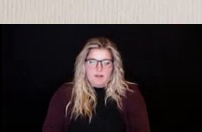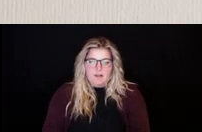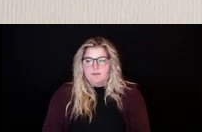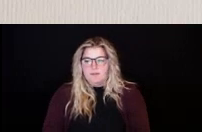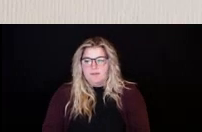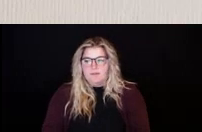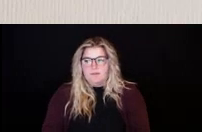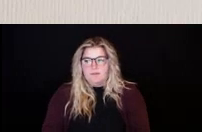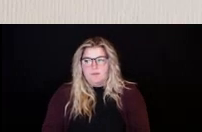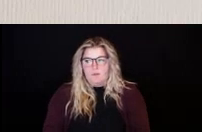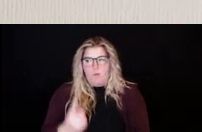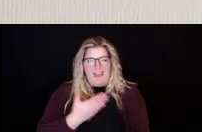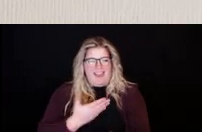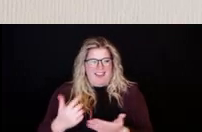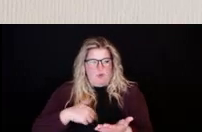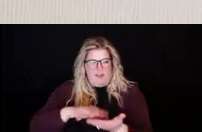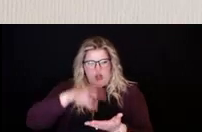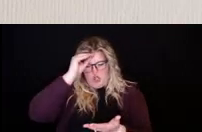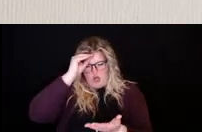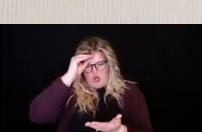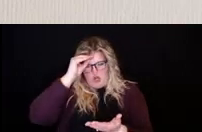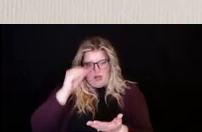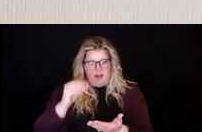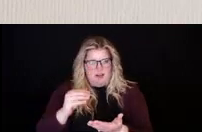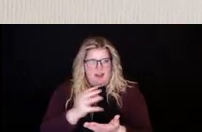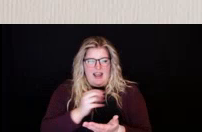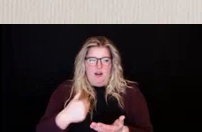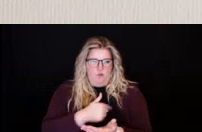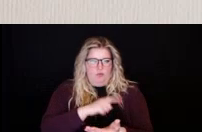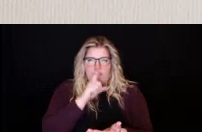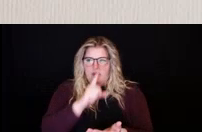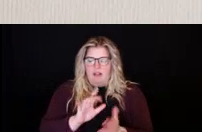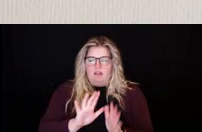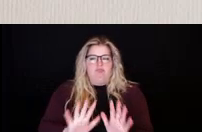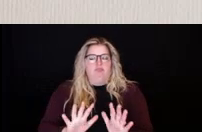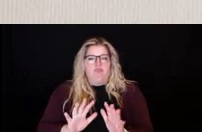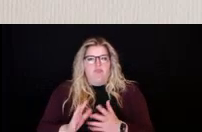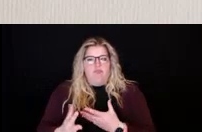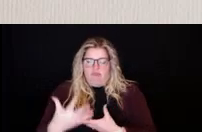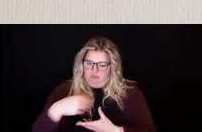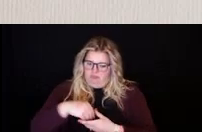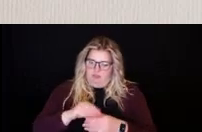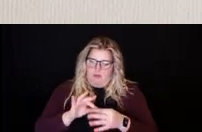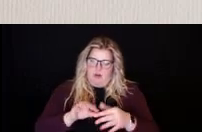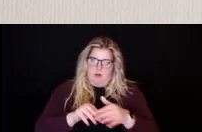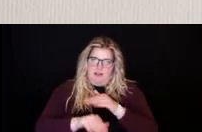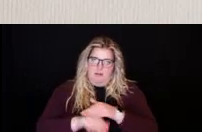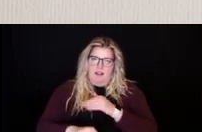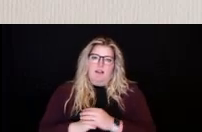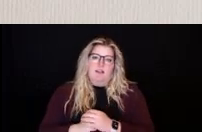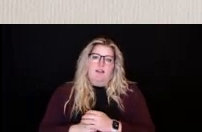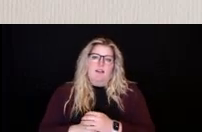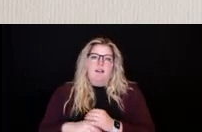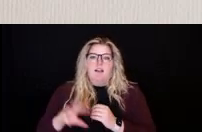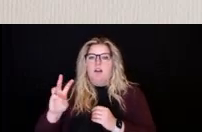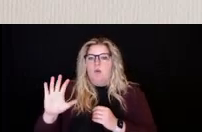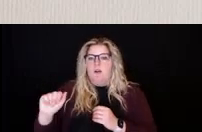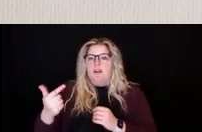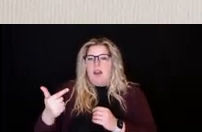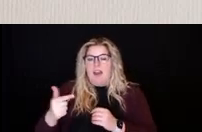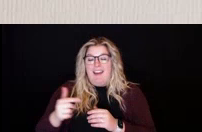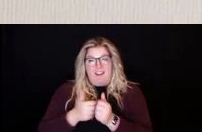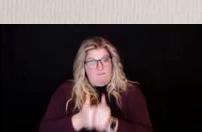learnings that we've had here, and something that we have really taken to heart as part of our overall approach to accessibility, is that WCAG conformance